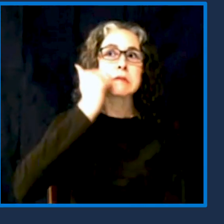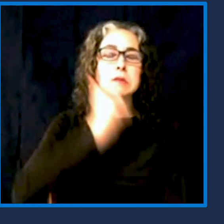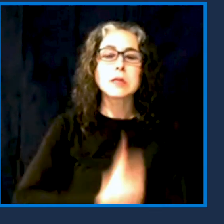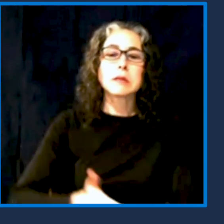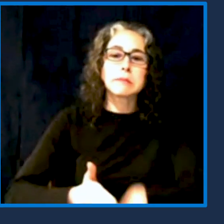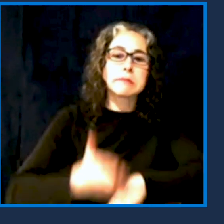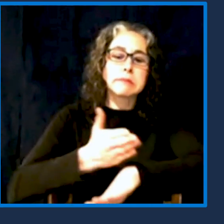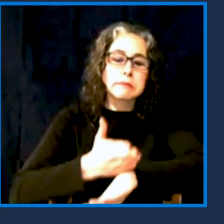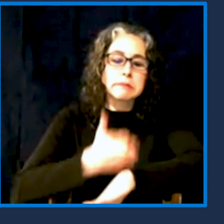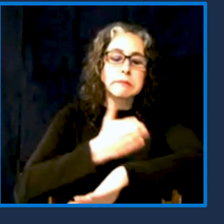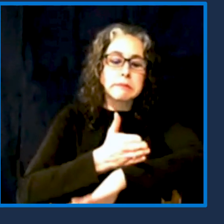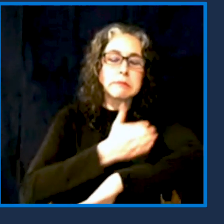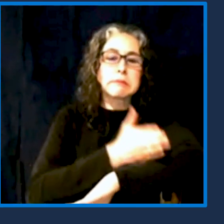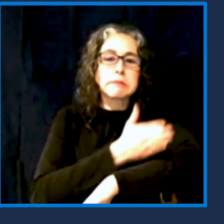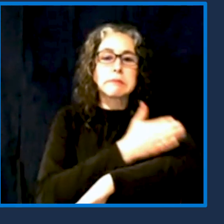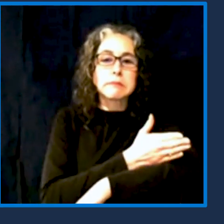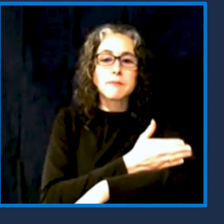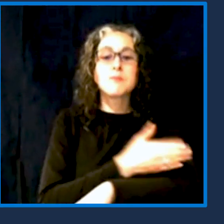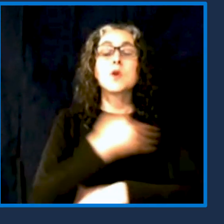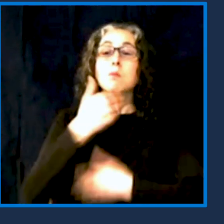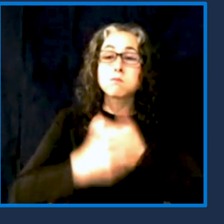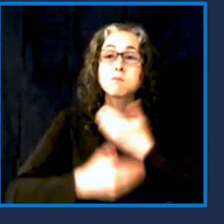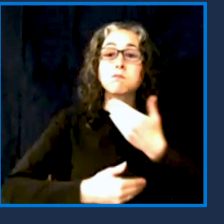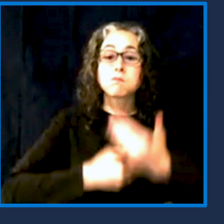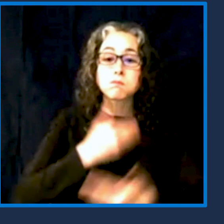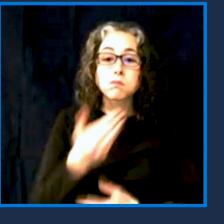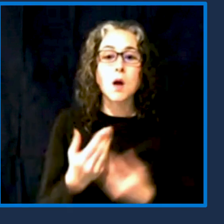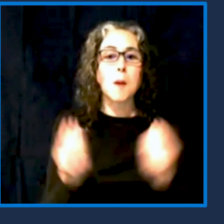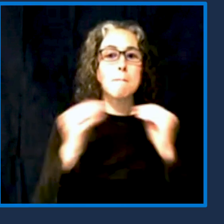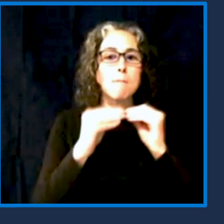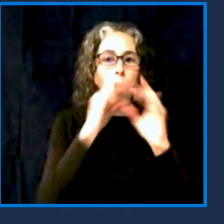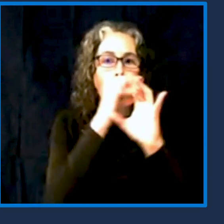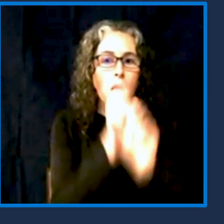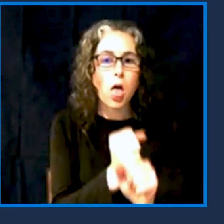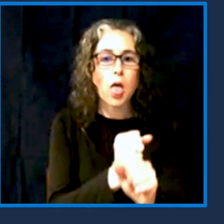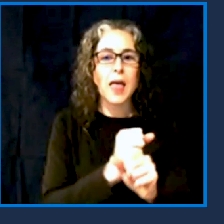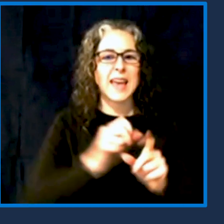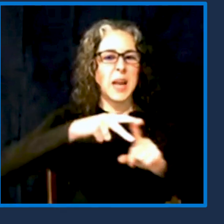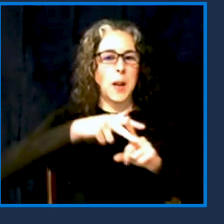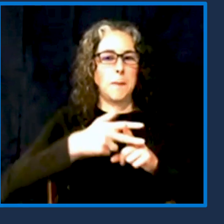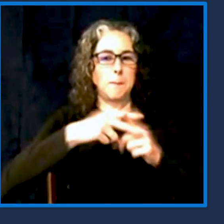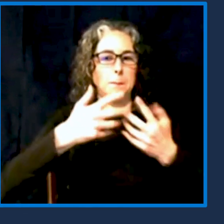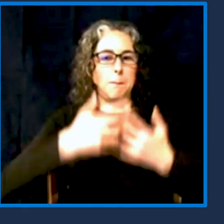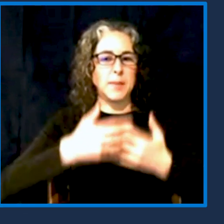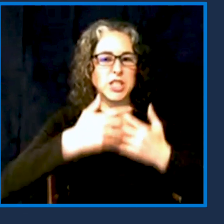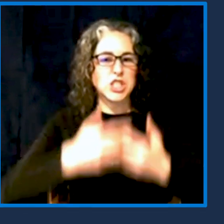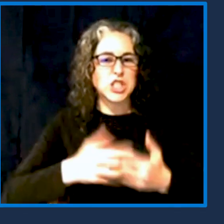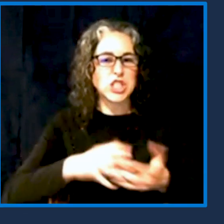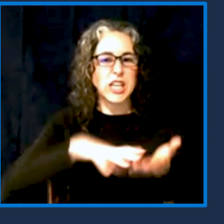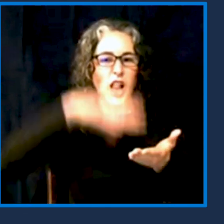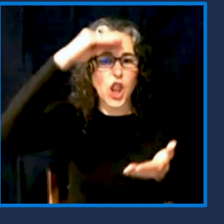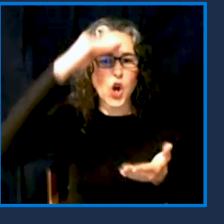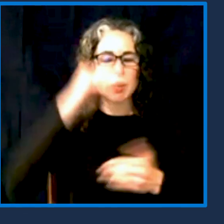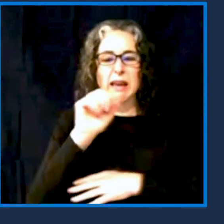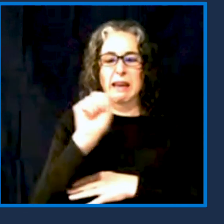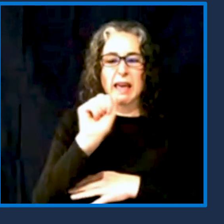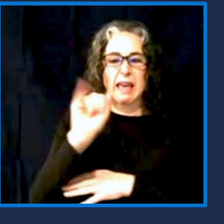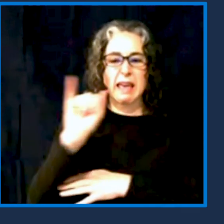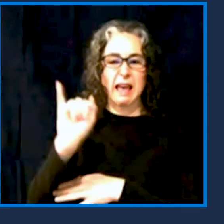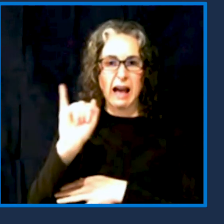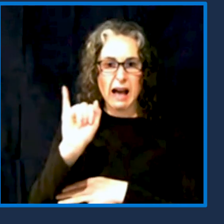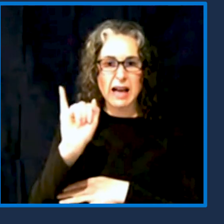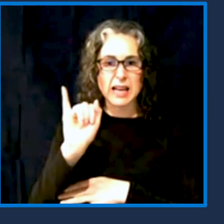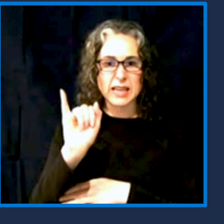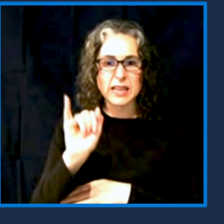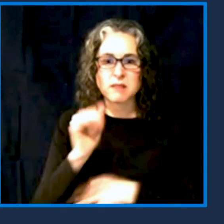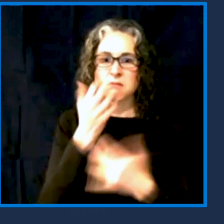in my sophomore year, I developed a huge interest in machine learning and artificial intelligence. I do a couple of research